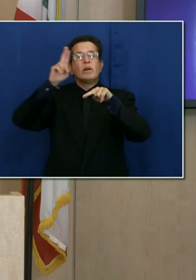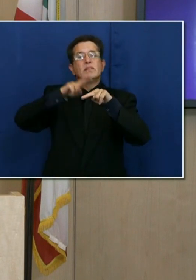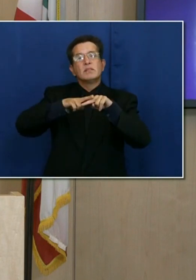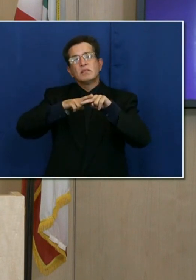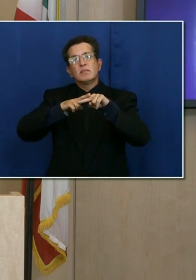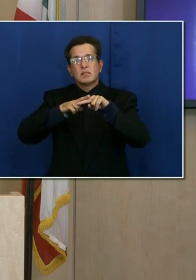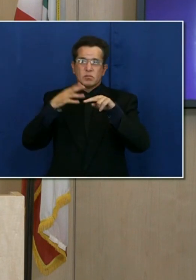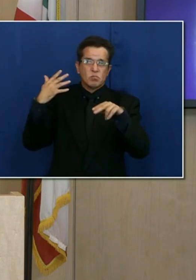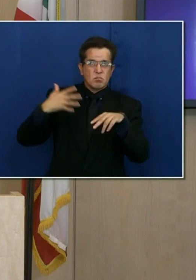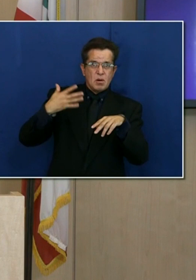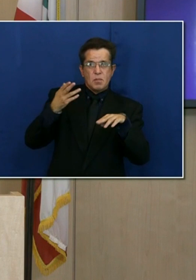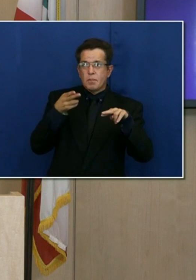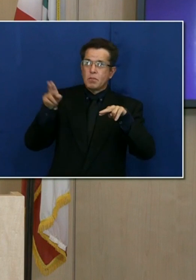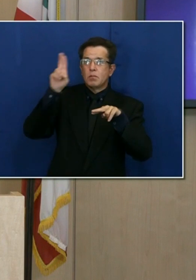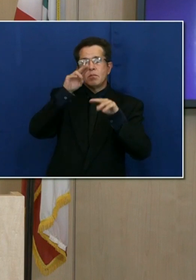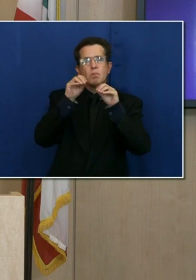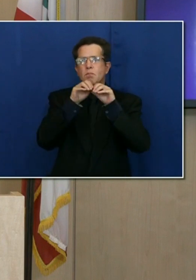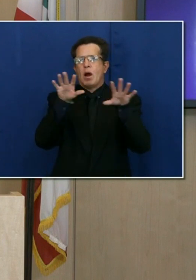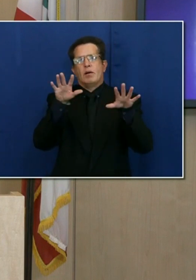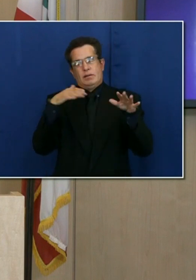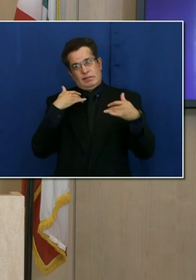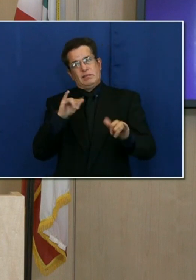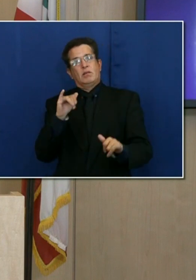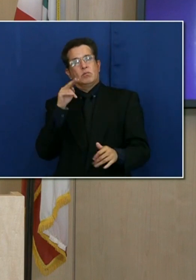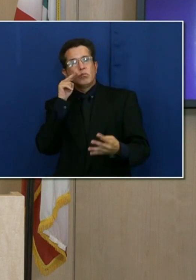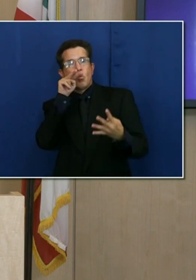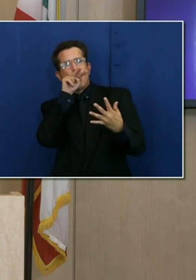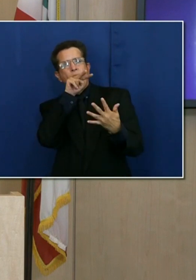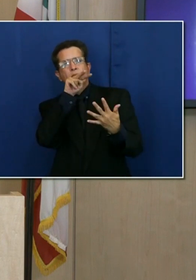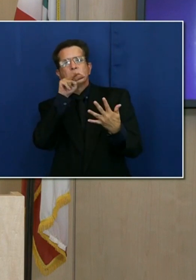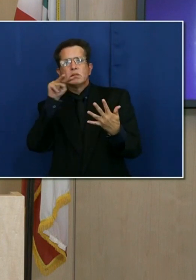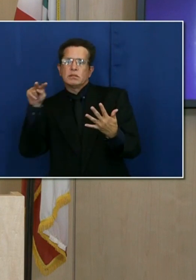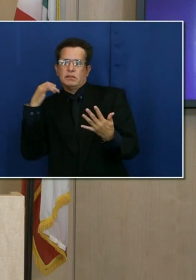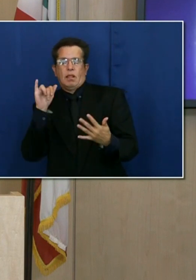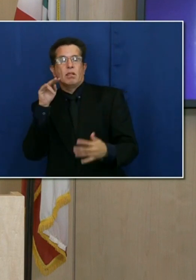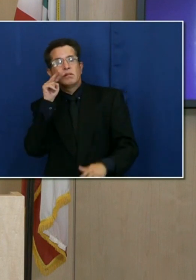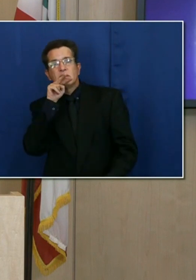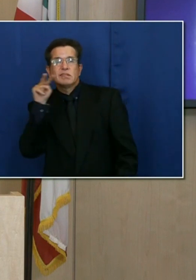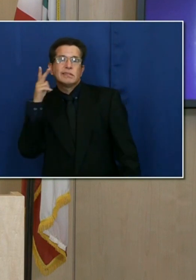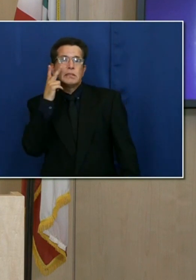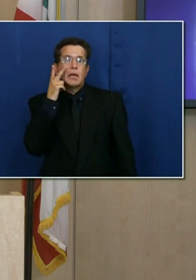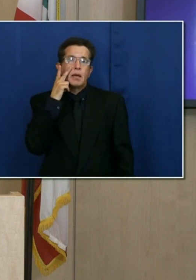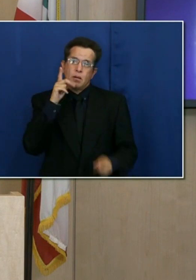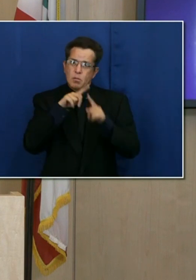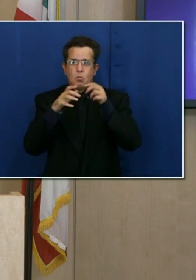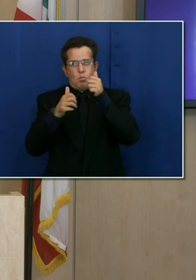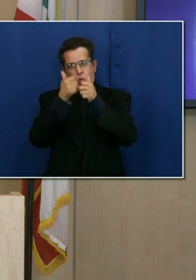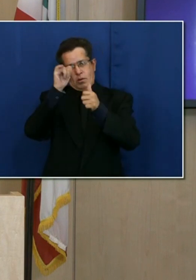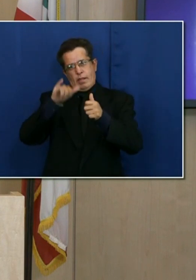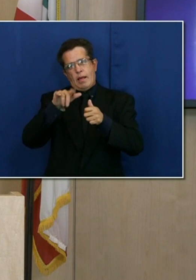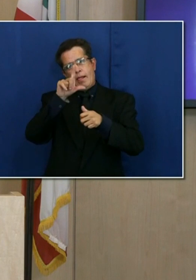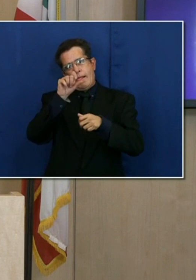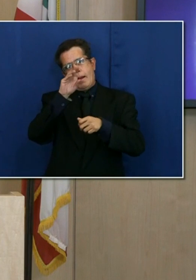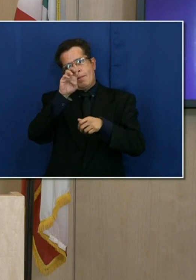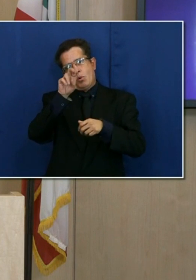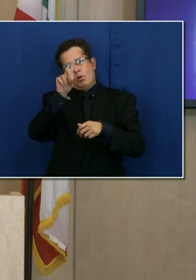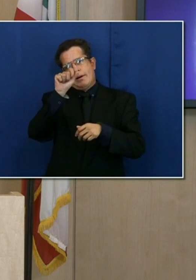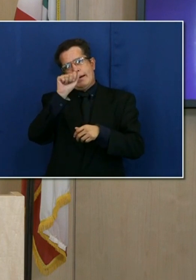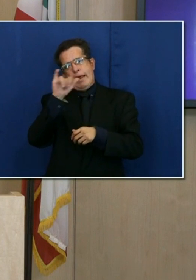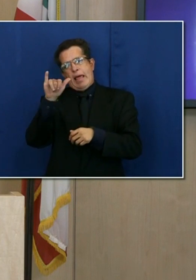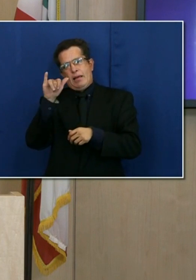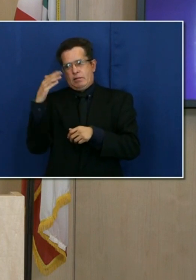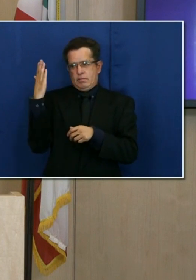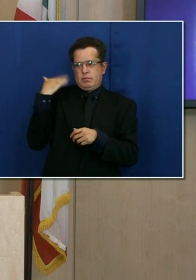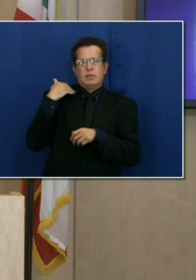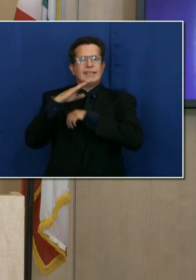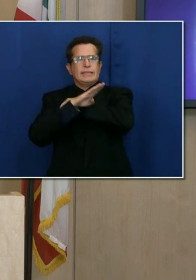there's still the opportunity to see some impact, but I think most of the impact associated with Labor Day. Labor Day was the